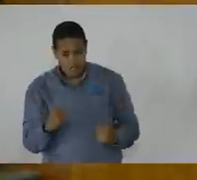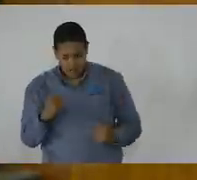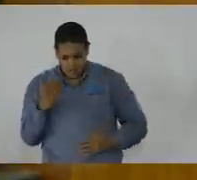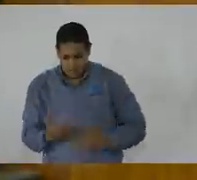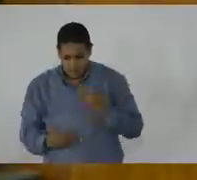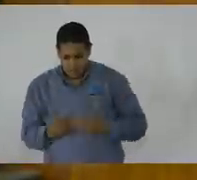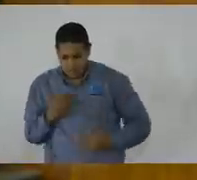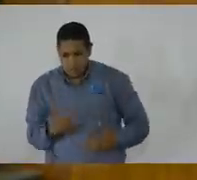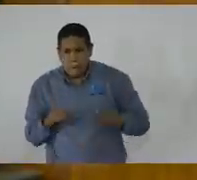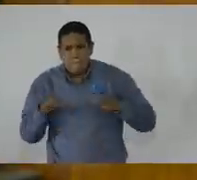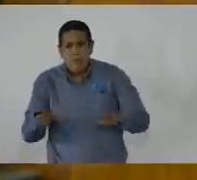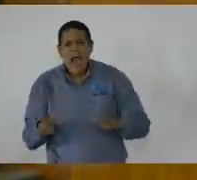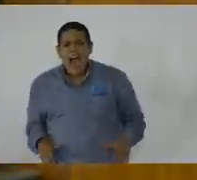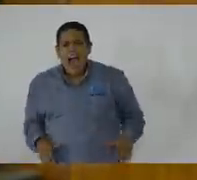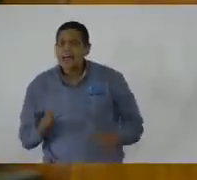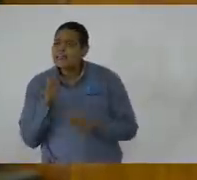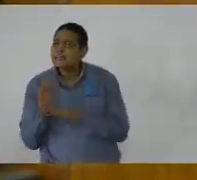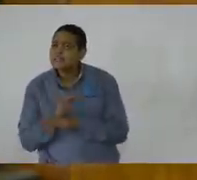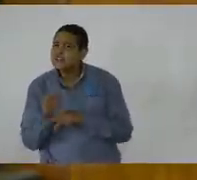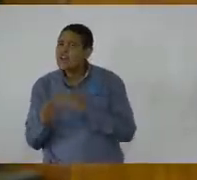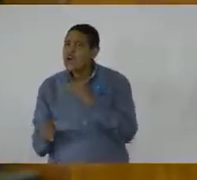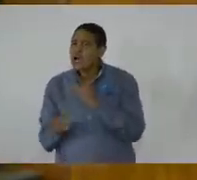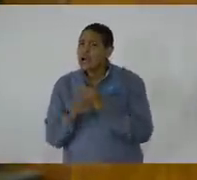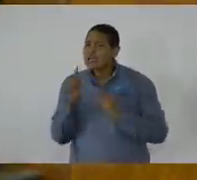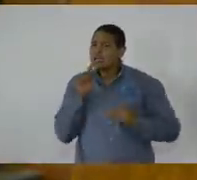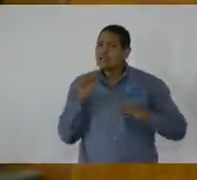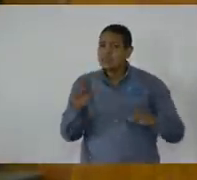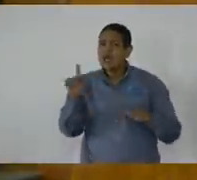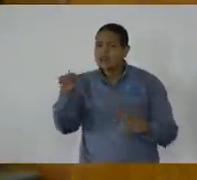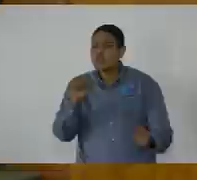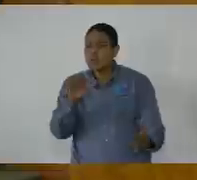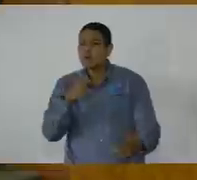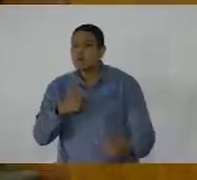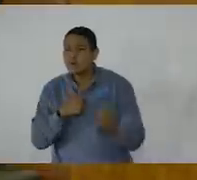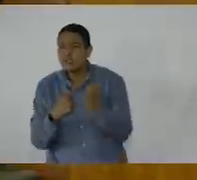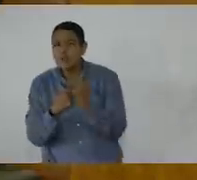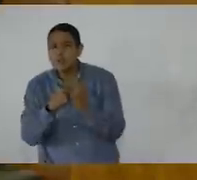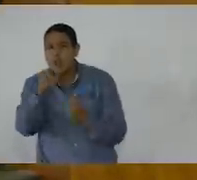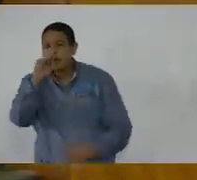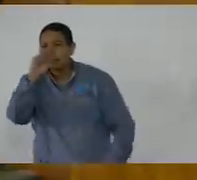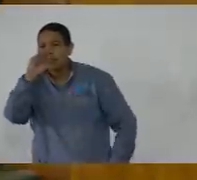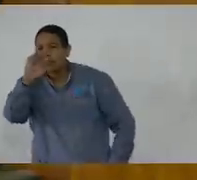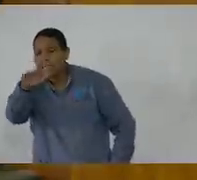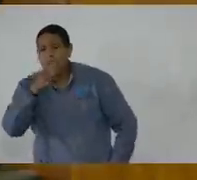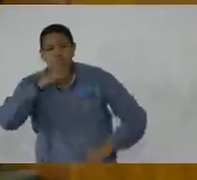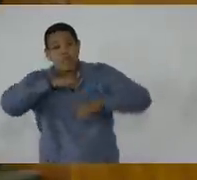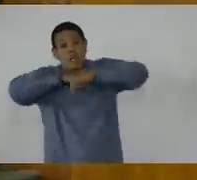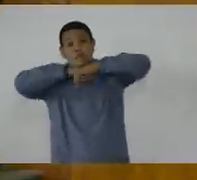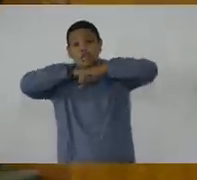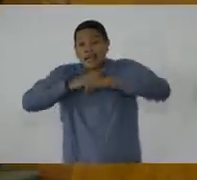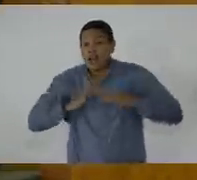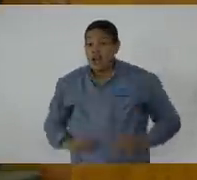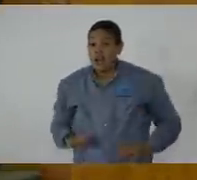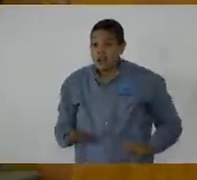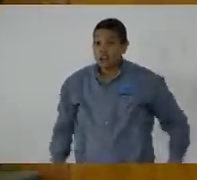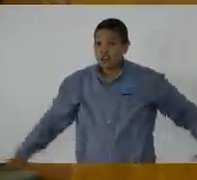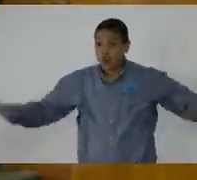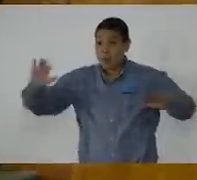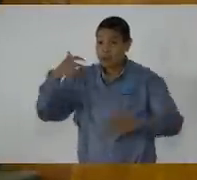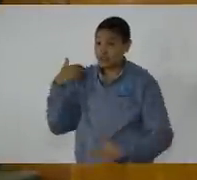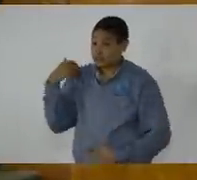Speaker, the Ministry also reset its approach as we supported MSMEs, protected consumers,